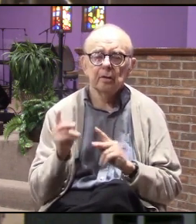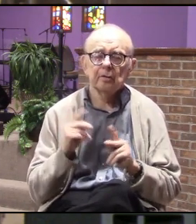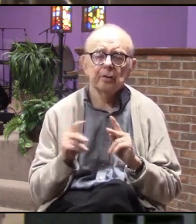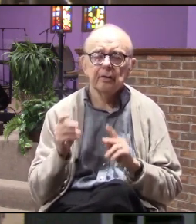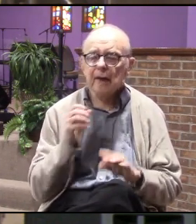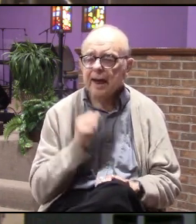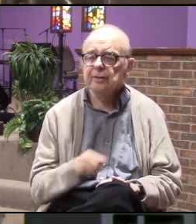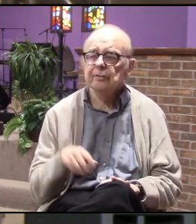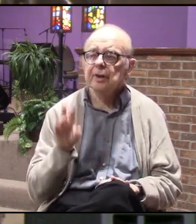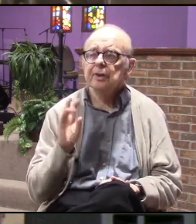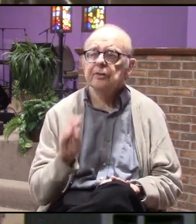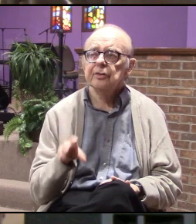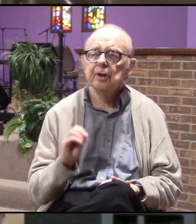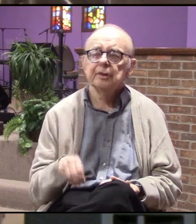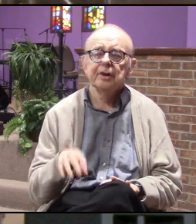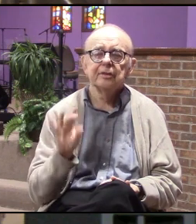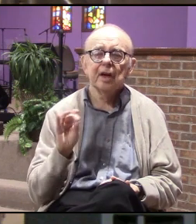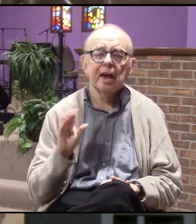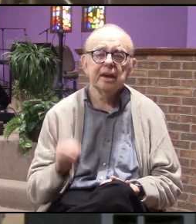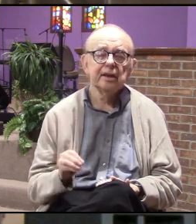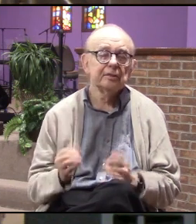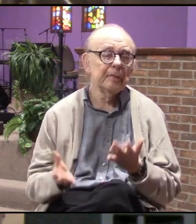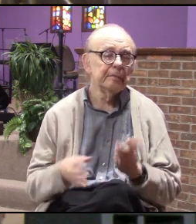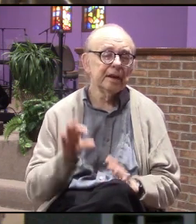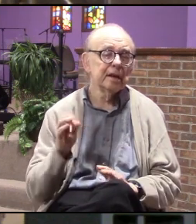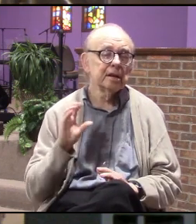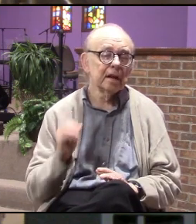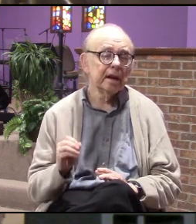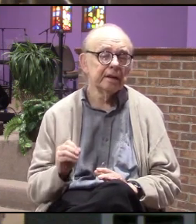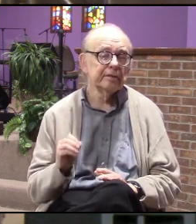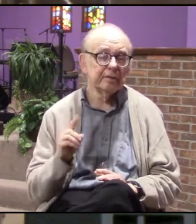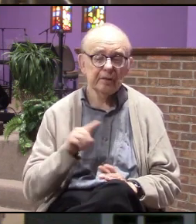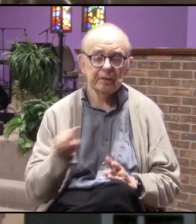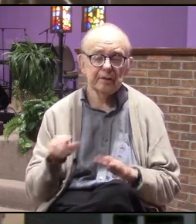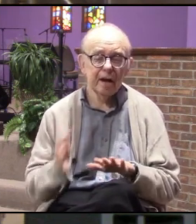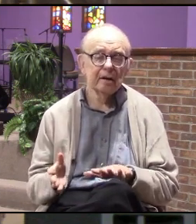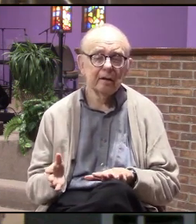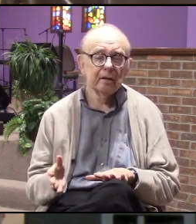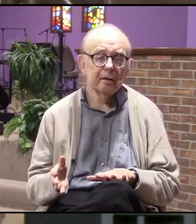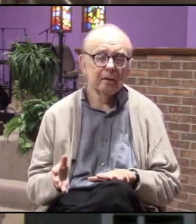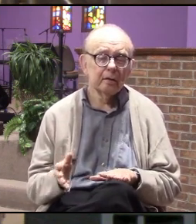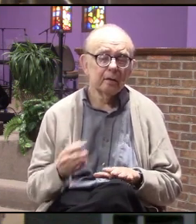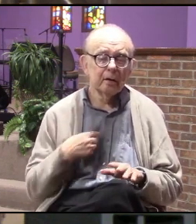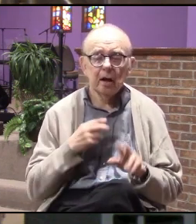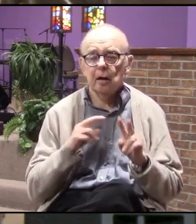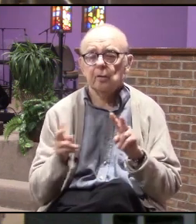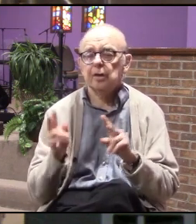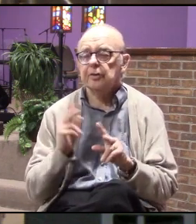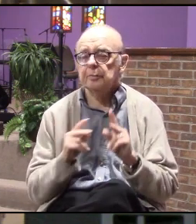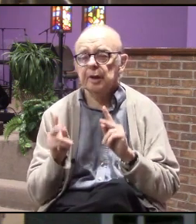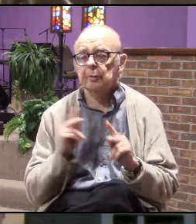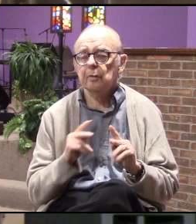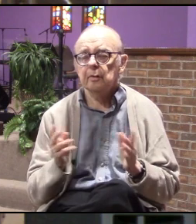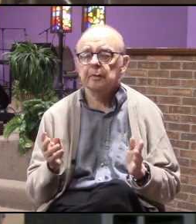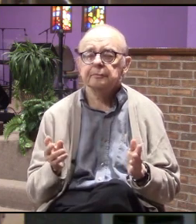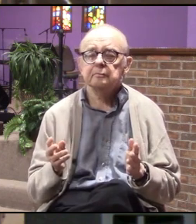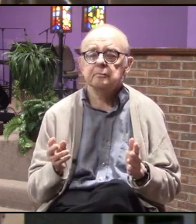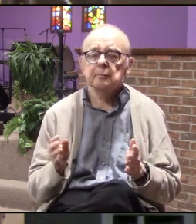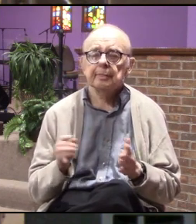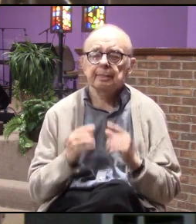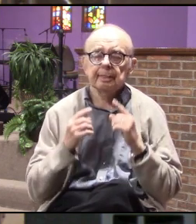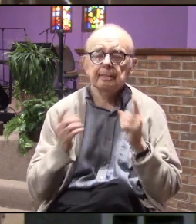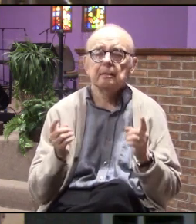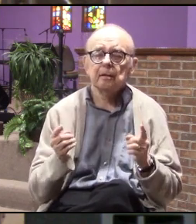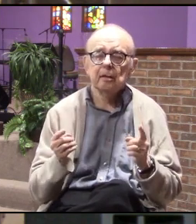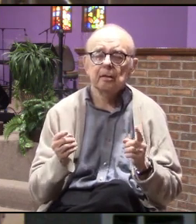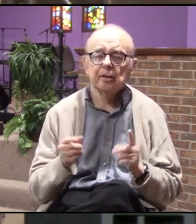and 80s, maybe 90s, that are dying. But I'm watching people that were